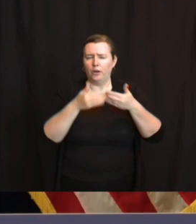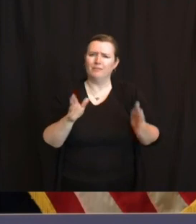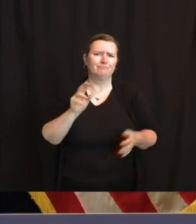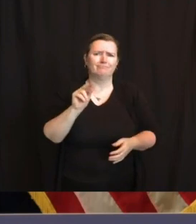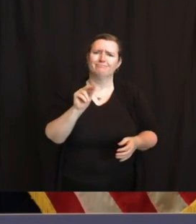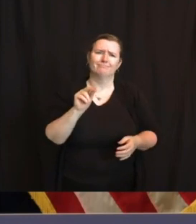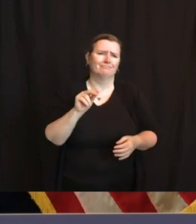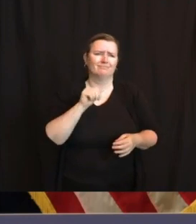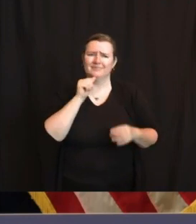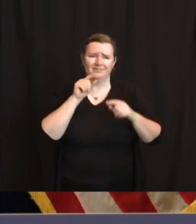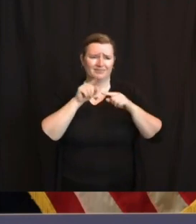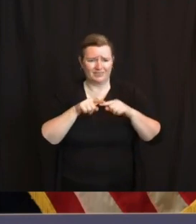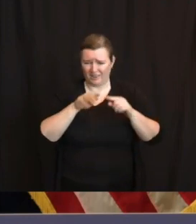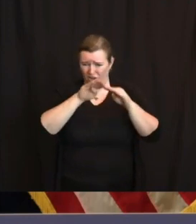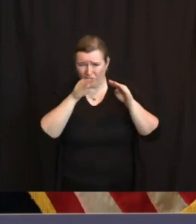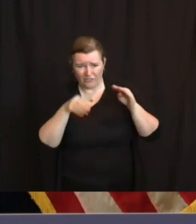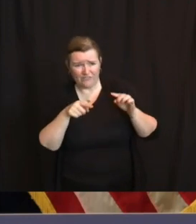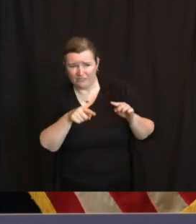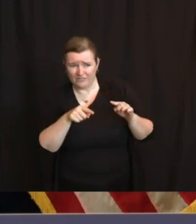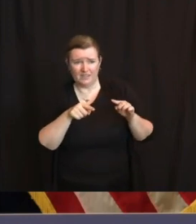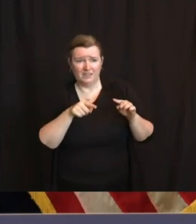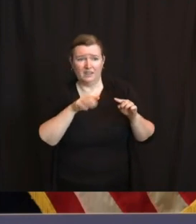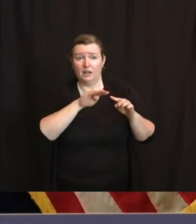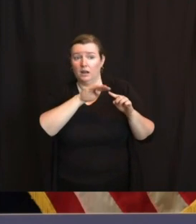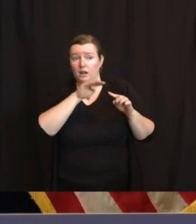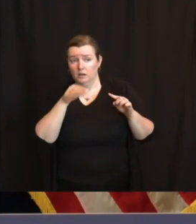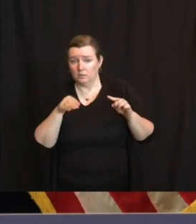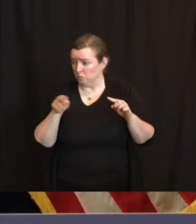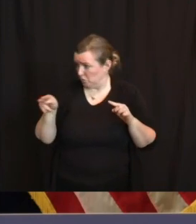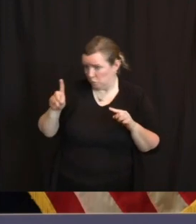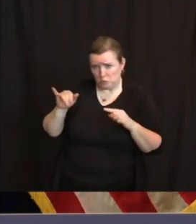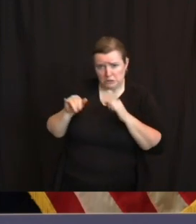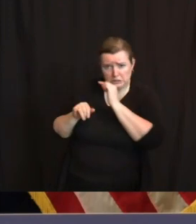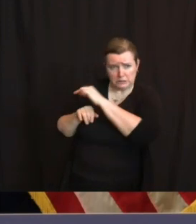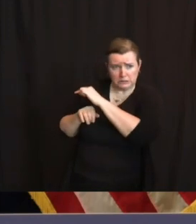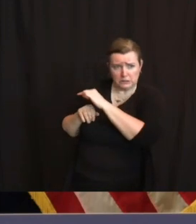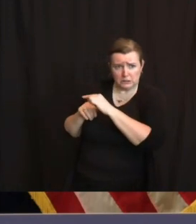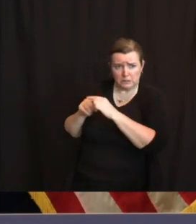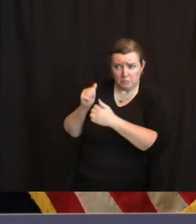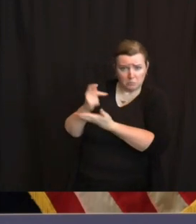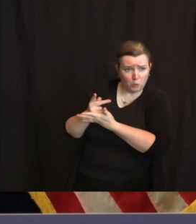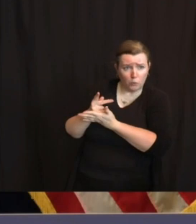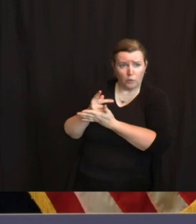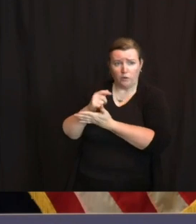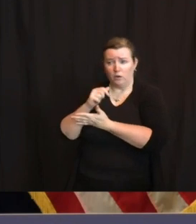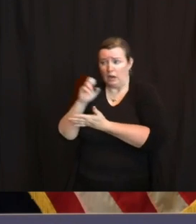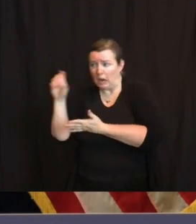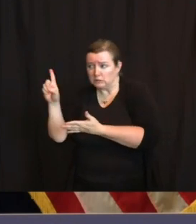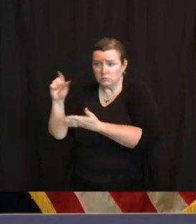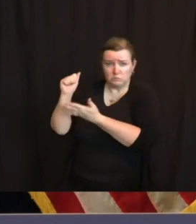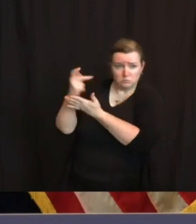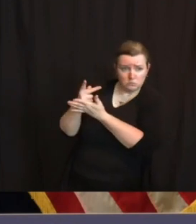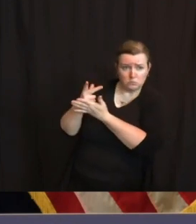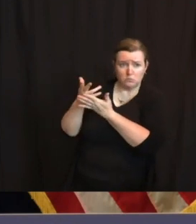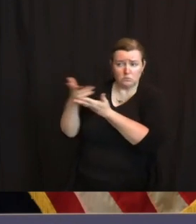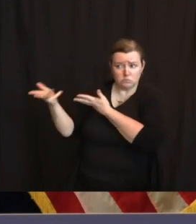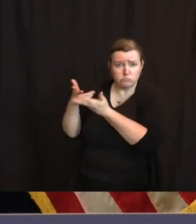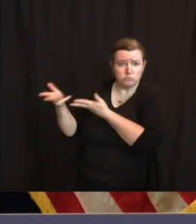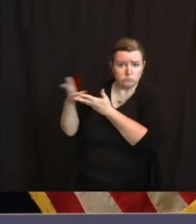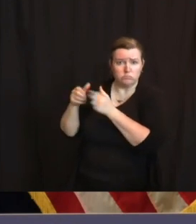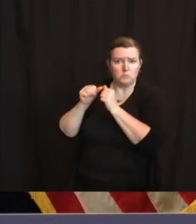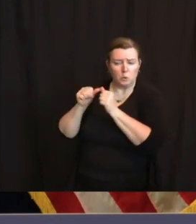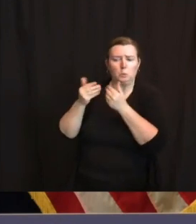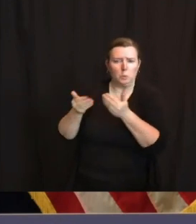and Judy gives us her stamp of approval, her holy water with Ed and their colleagues, we'll continue to try to take those steps